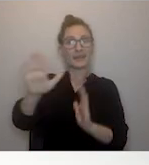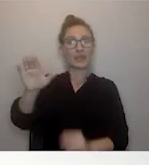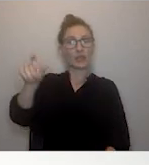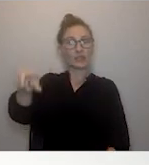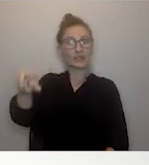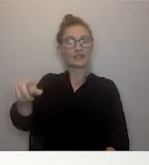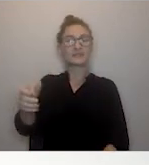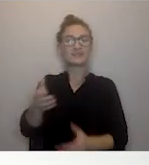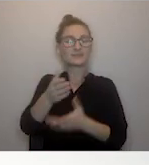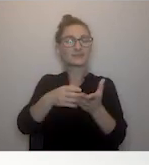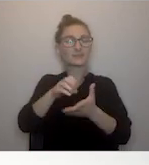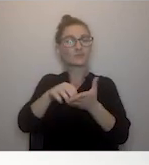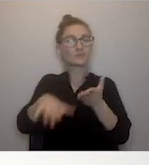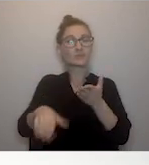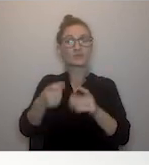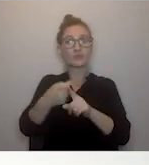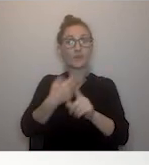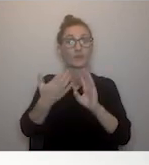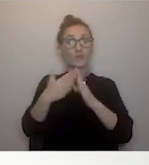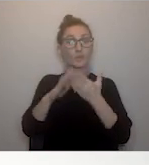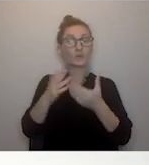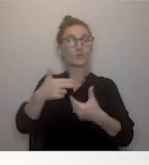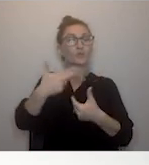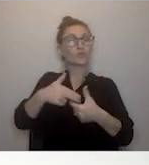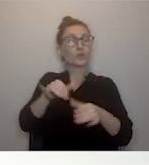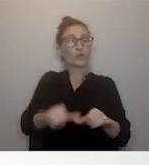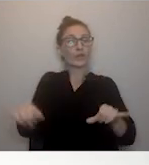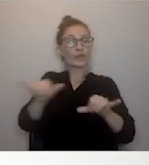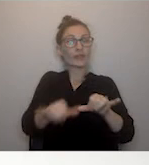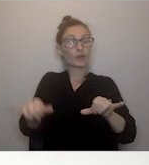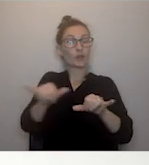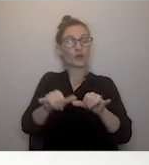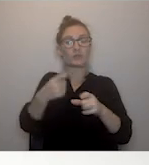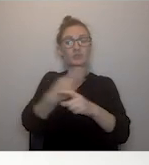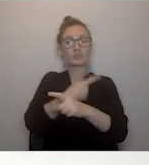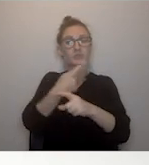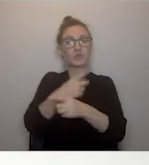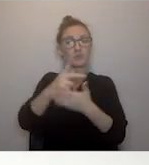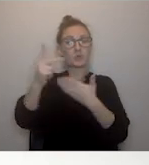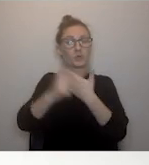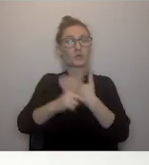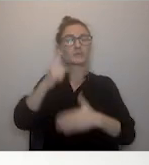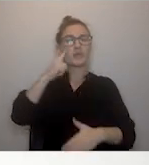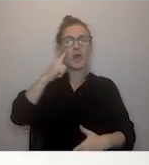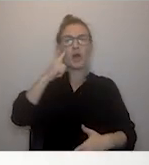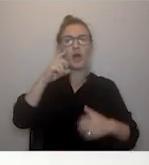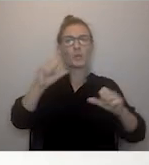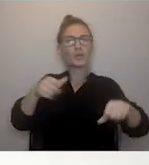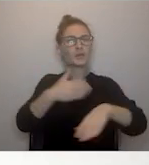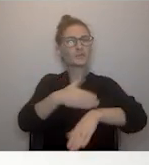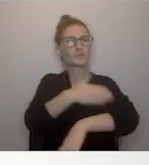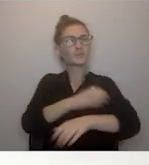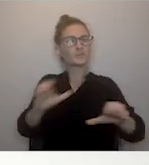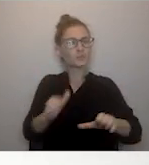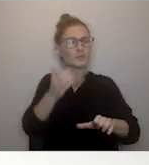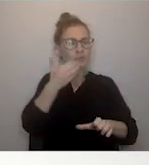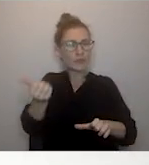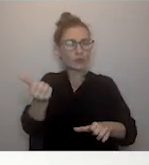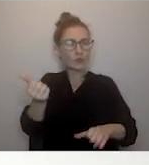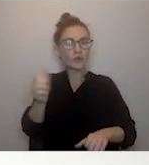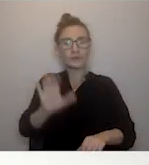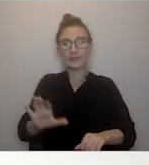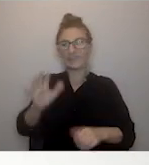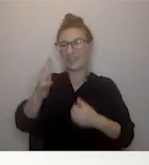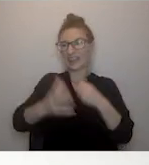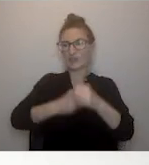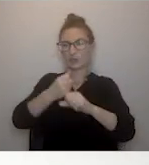recognize the need. We had students from our community that joined our regular programs, and we said, we could do this better. And it was just, I think that was 7 years ago, and